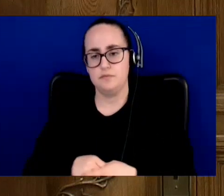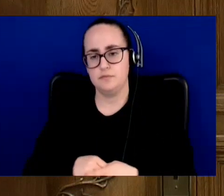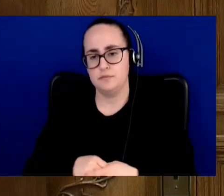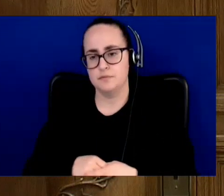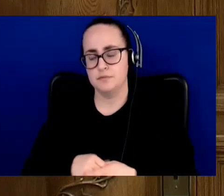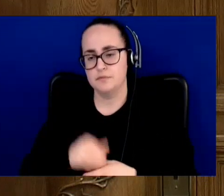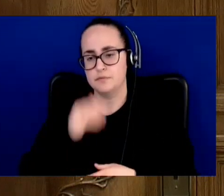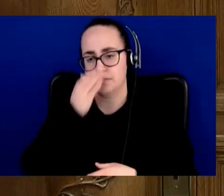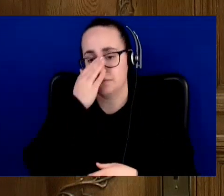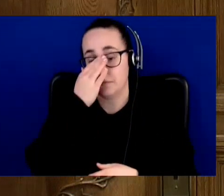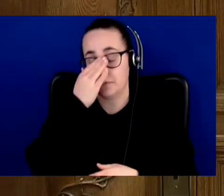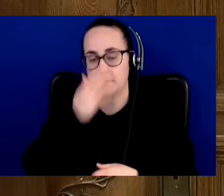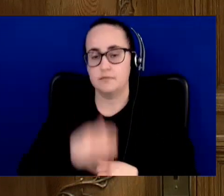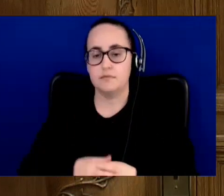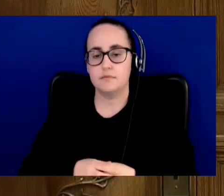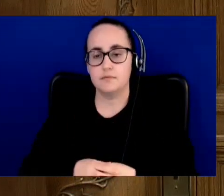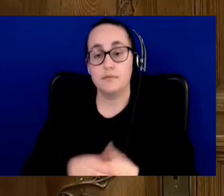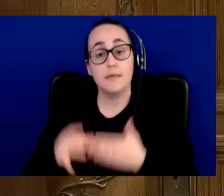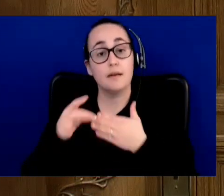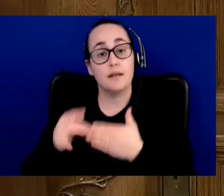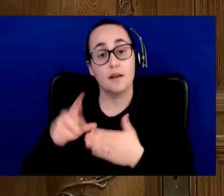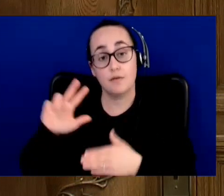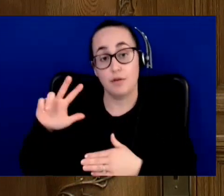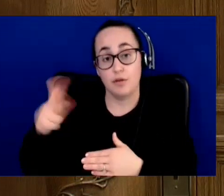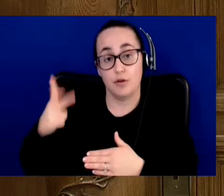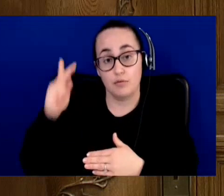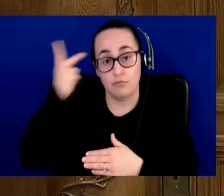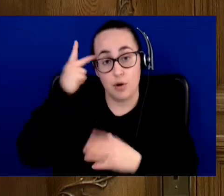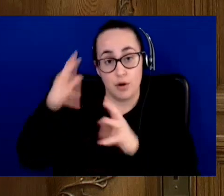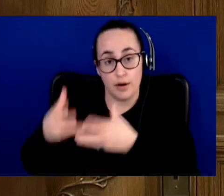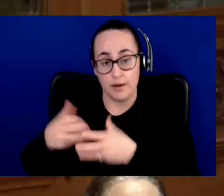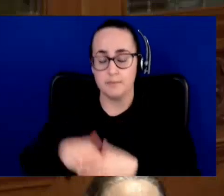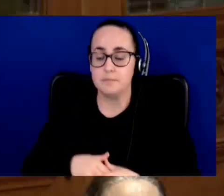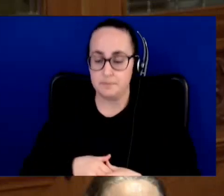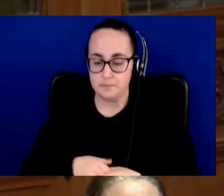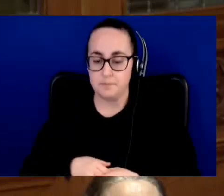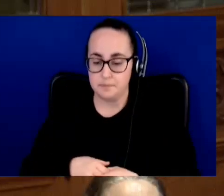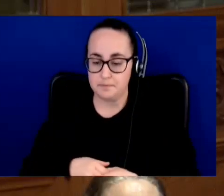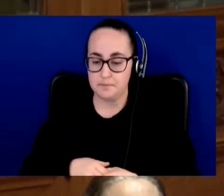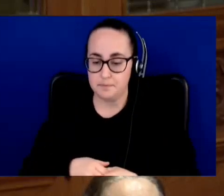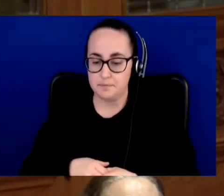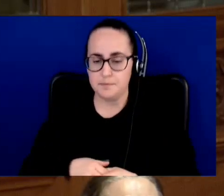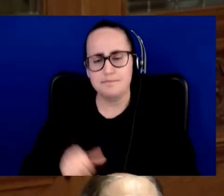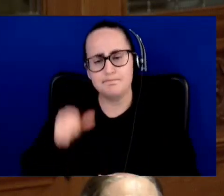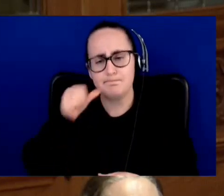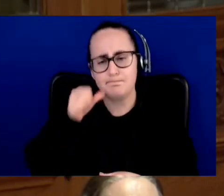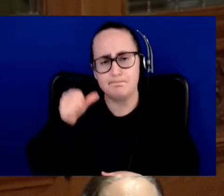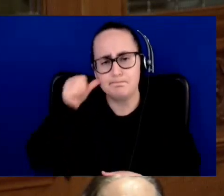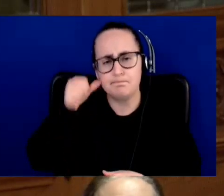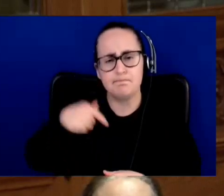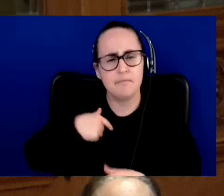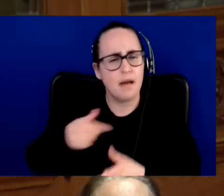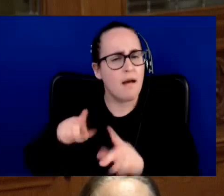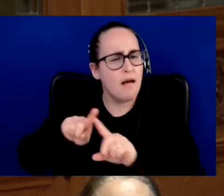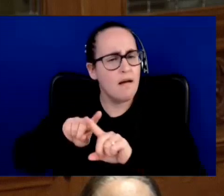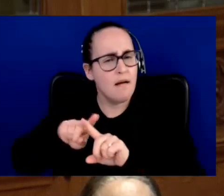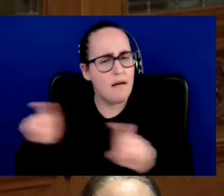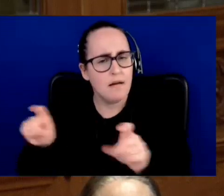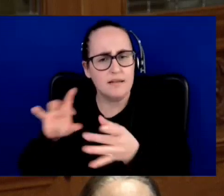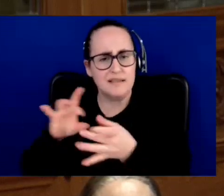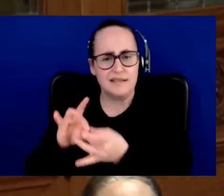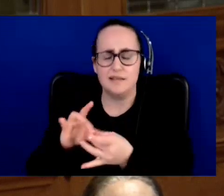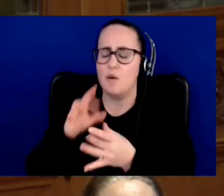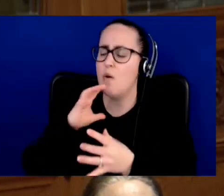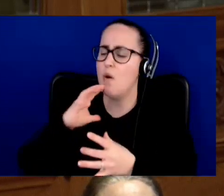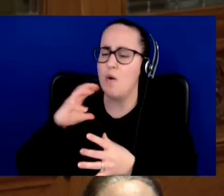Leader of the third party. Thank you, Honourable Speaker. Yesterday I asked about continued logging of BC's increasingly rare old-growth forests. Today